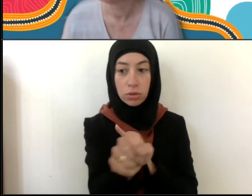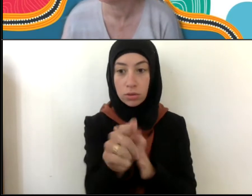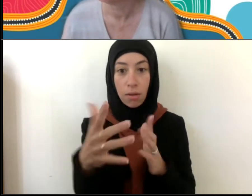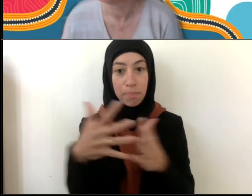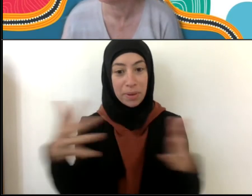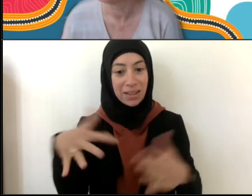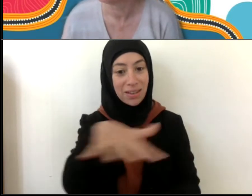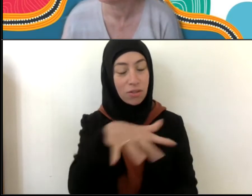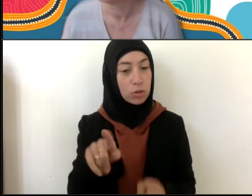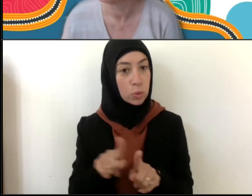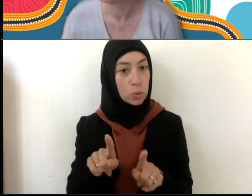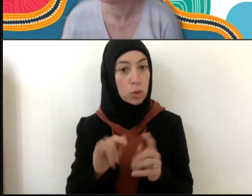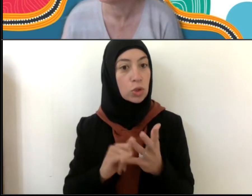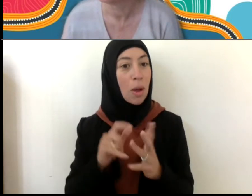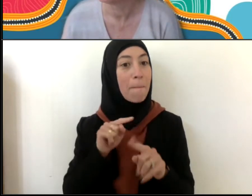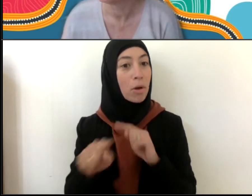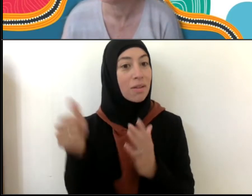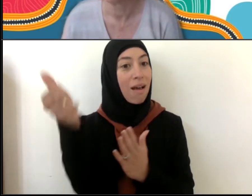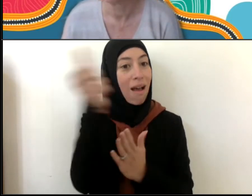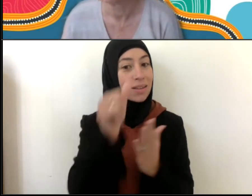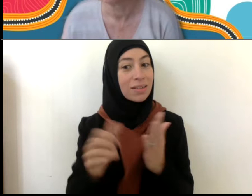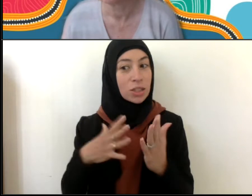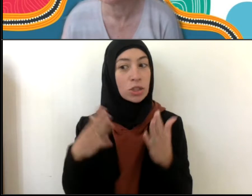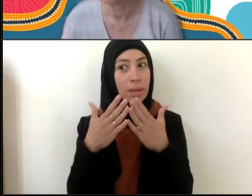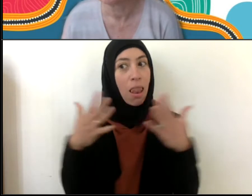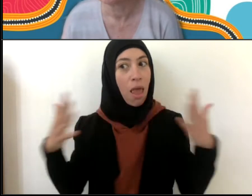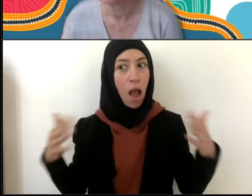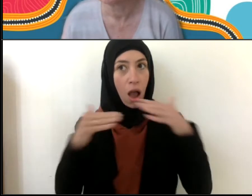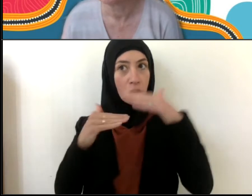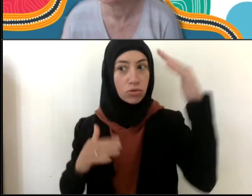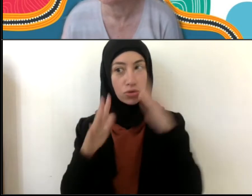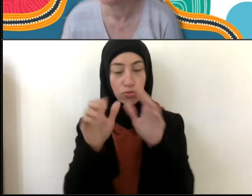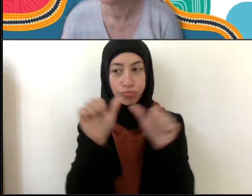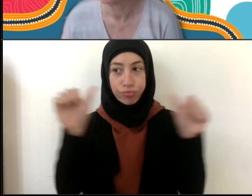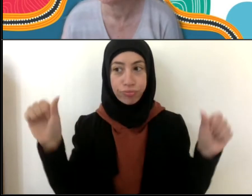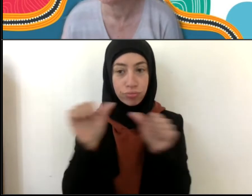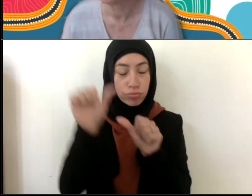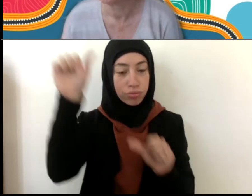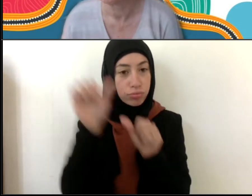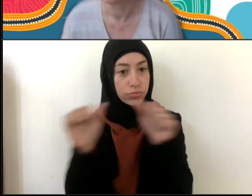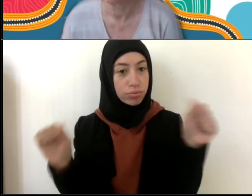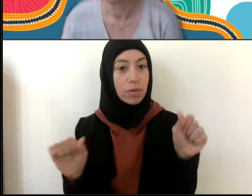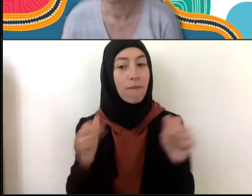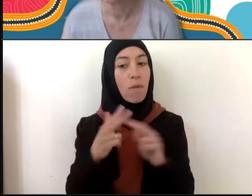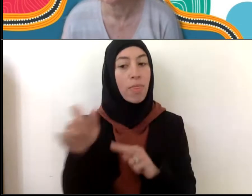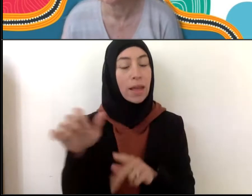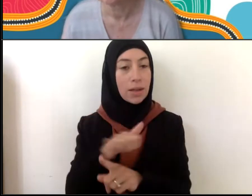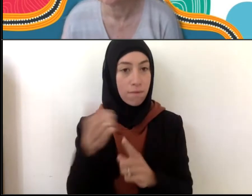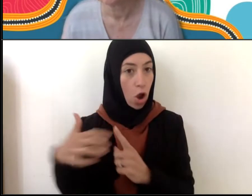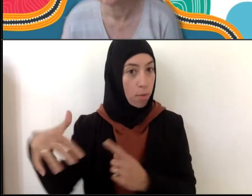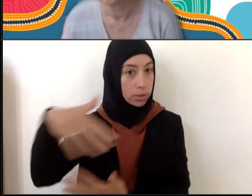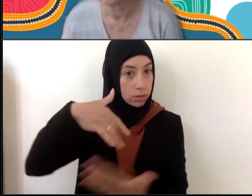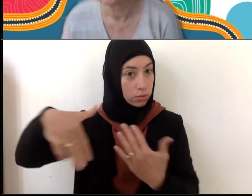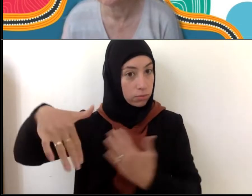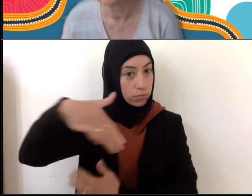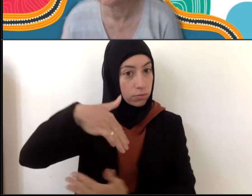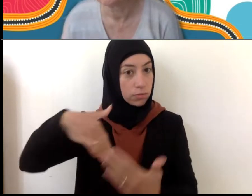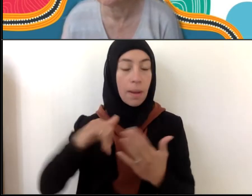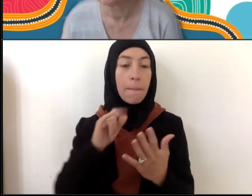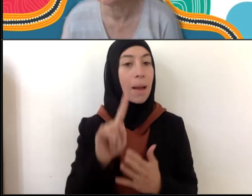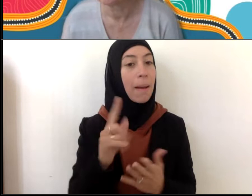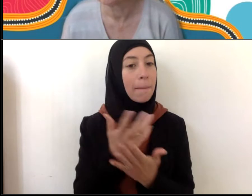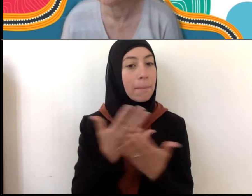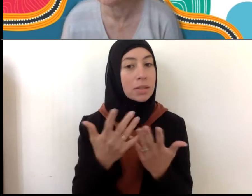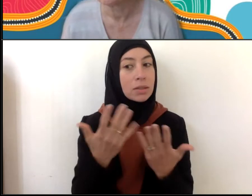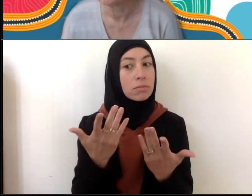artworks tend to need to be large to read well in that kind of big environment. But it also means that there's many people